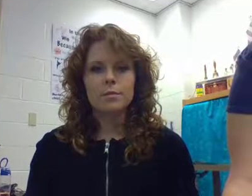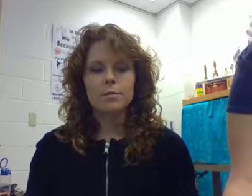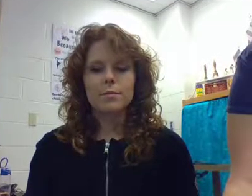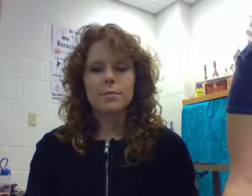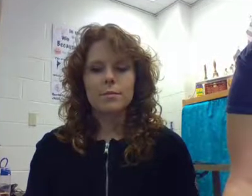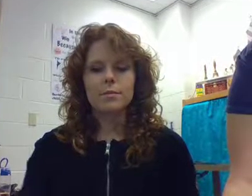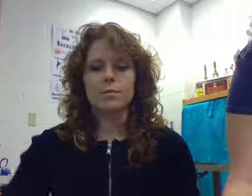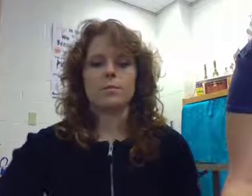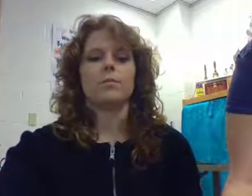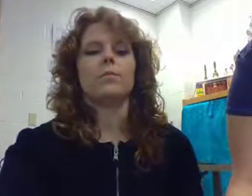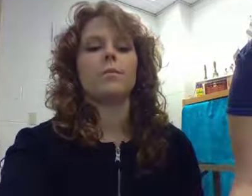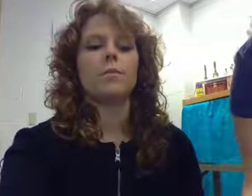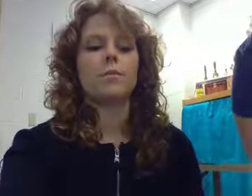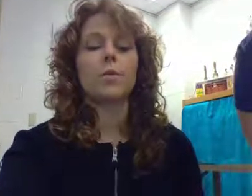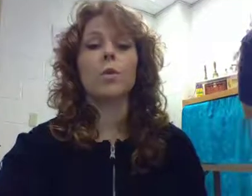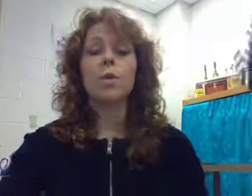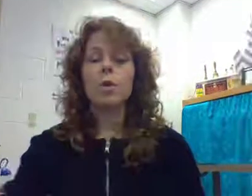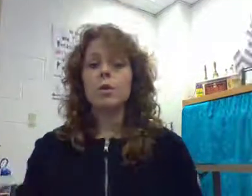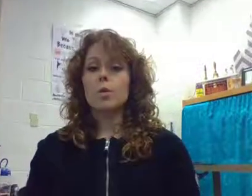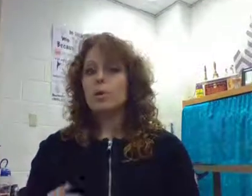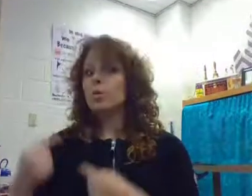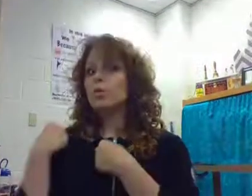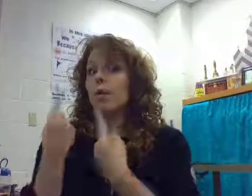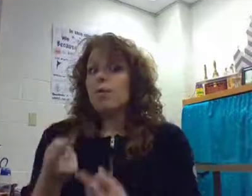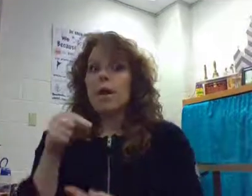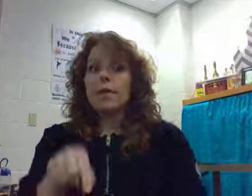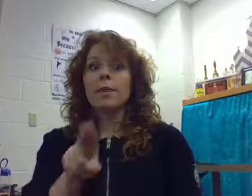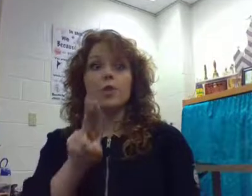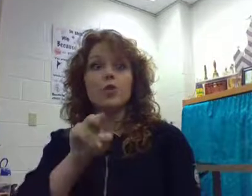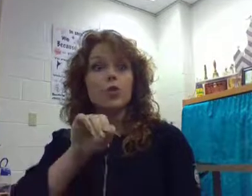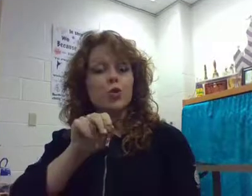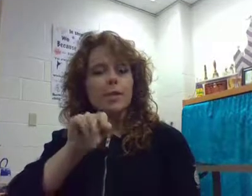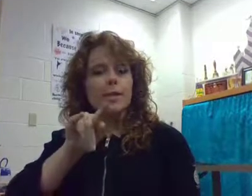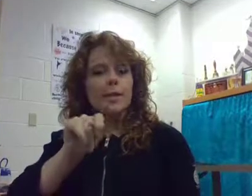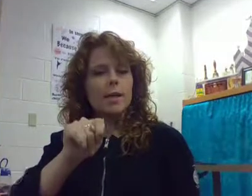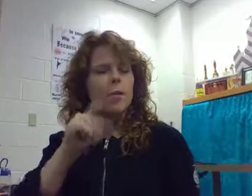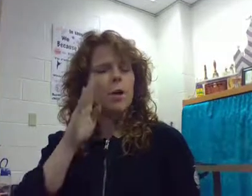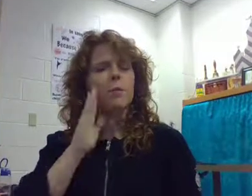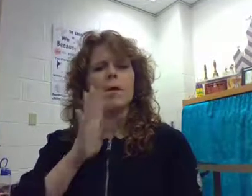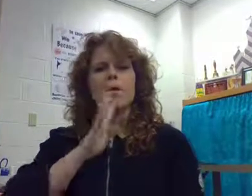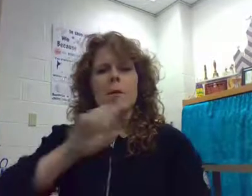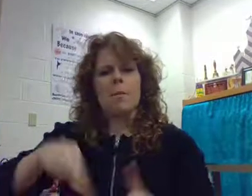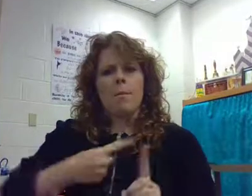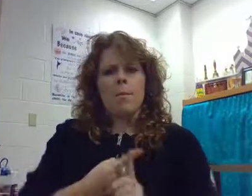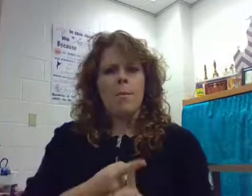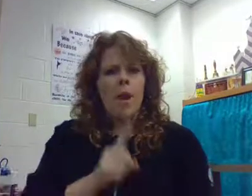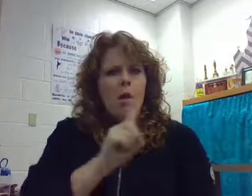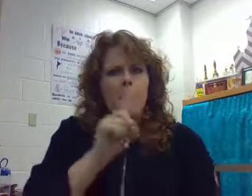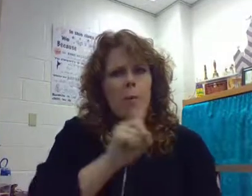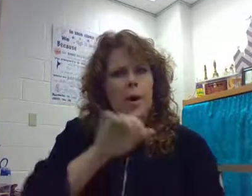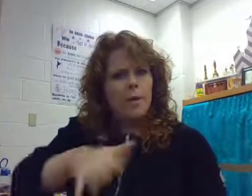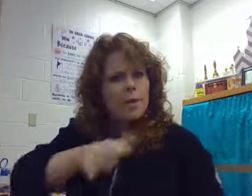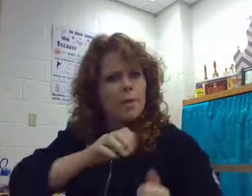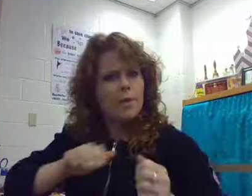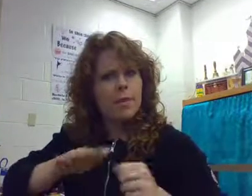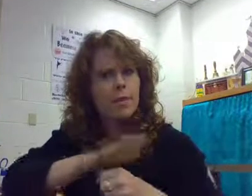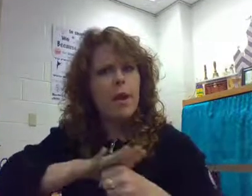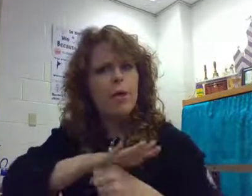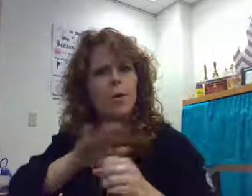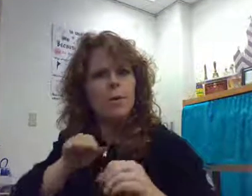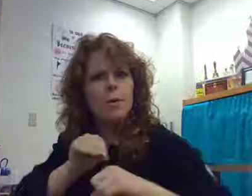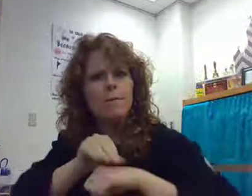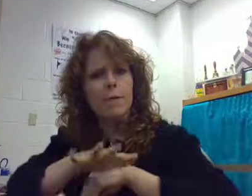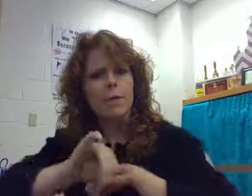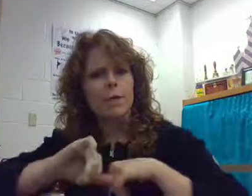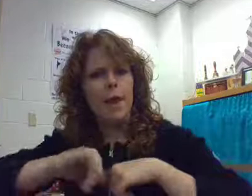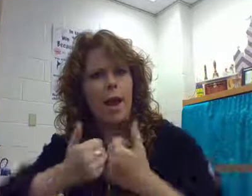So far in this unit, we've talked about how the environment have affected where and how people live. We've reviewed the regions of the United States and